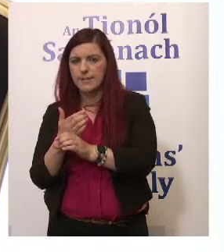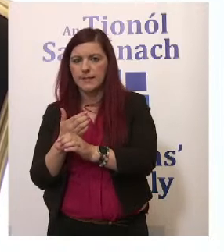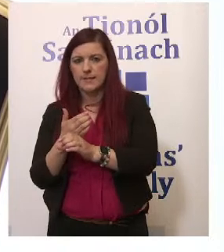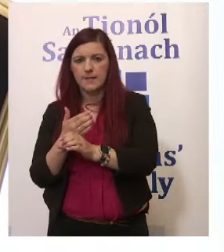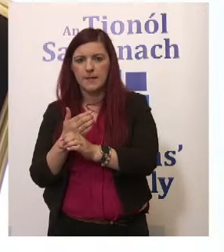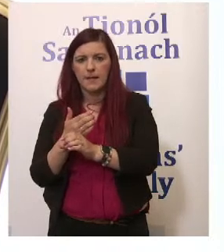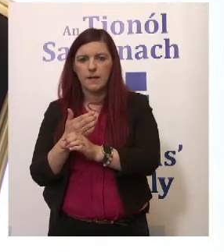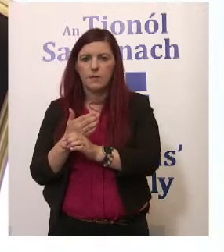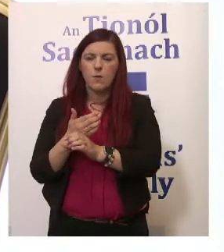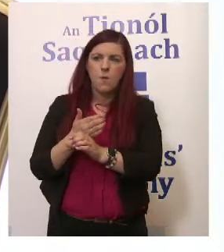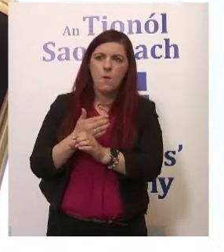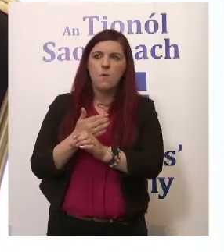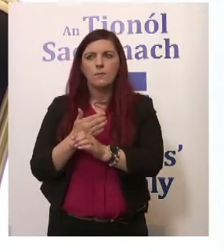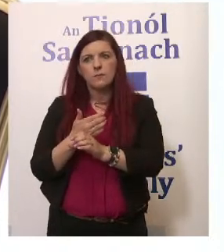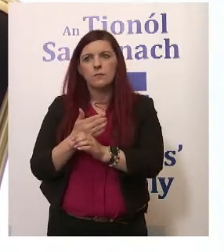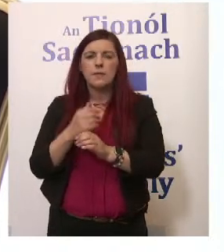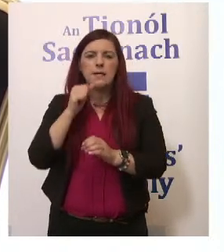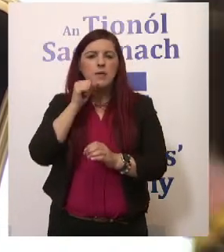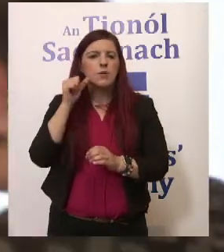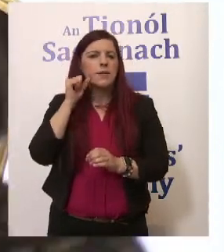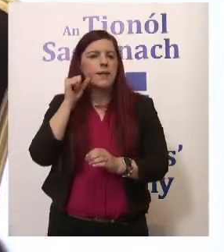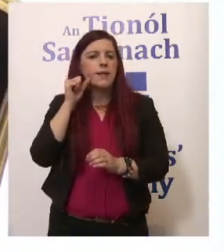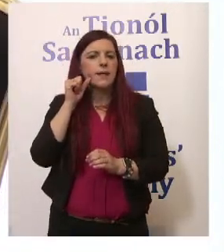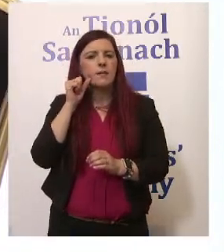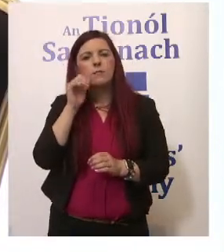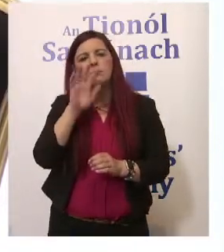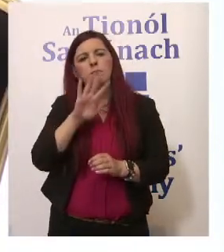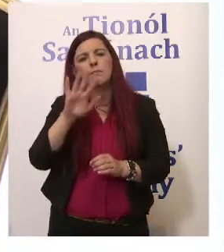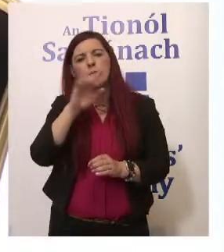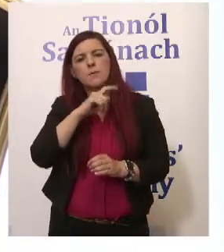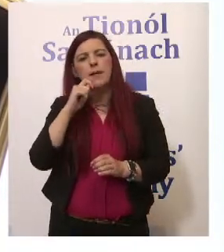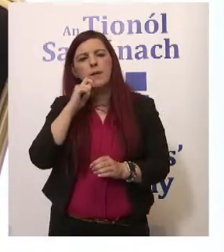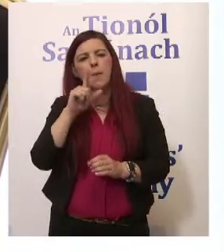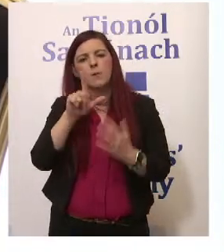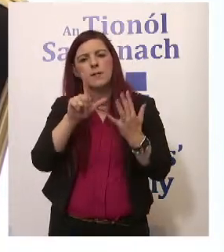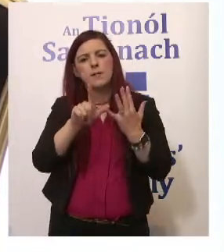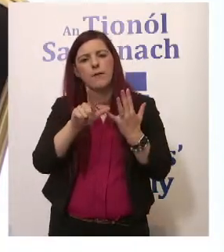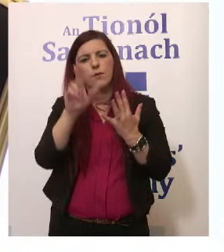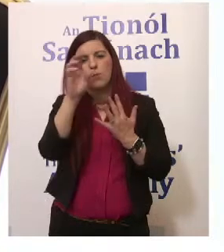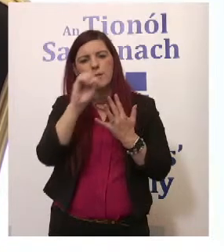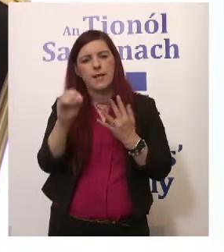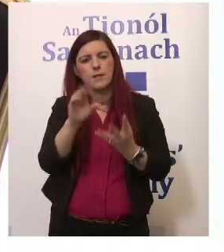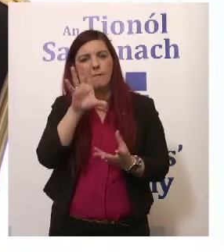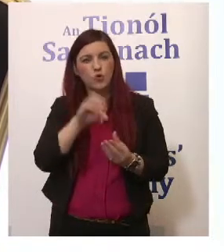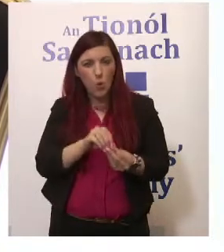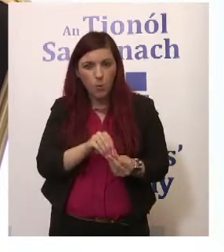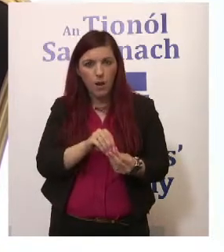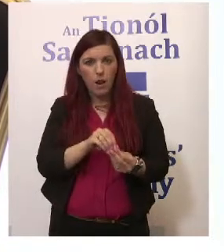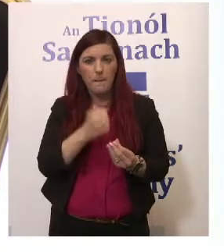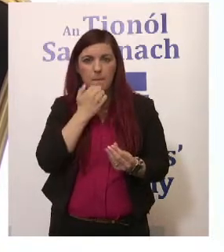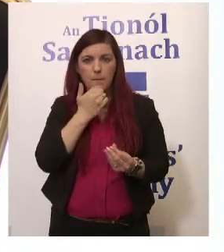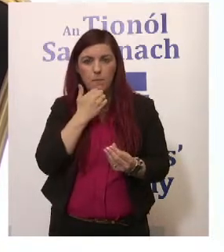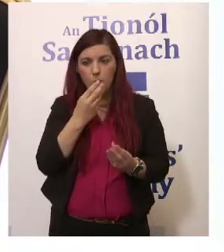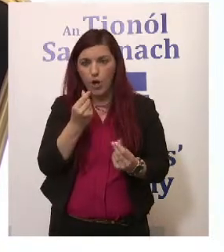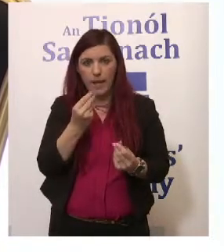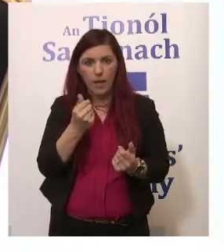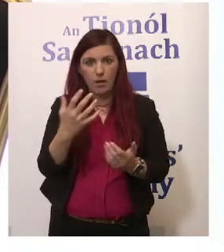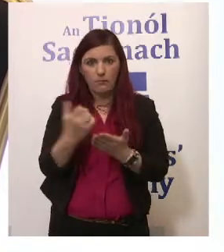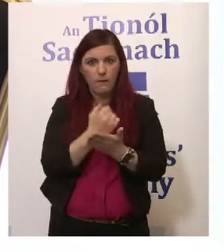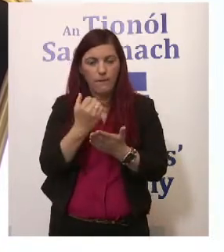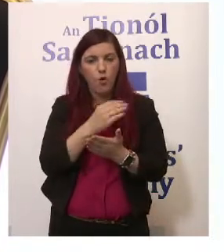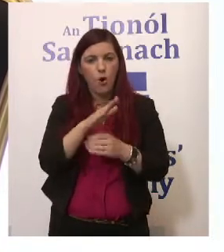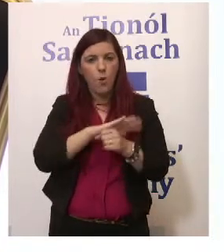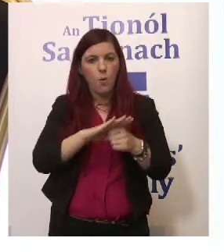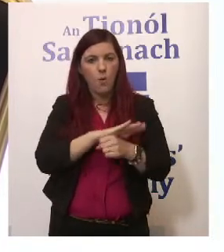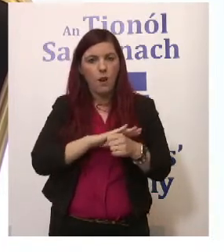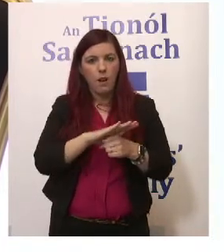European countries. So yesterday I was showing you it's about kind of 7% of total revenue for local authorities comes in from